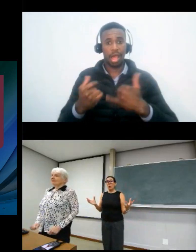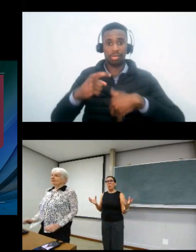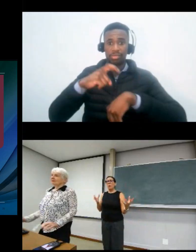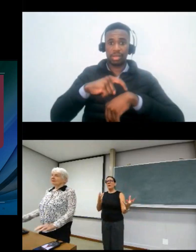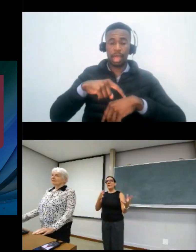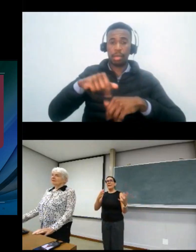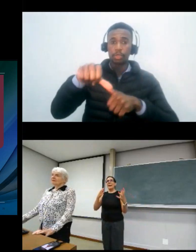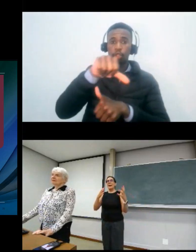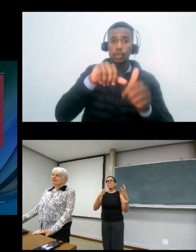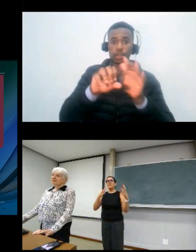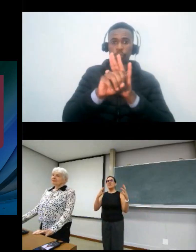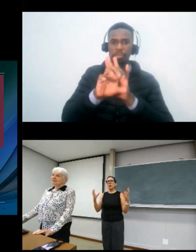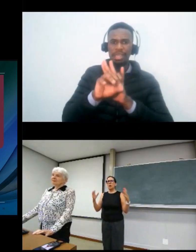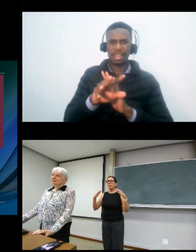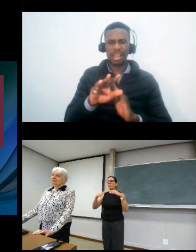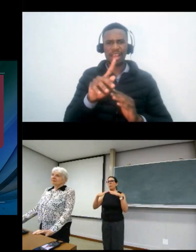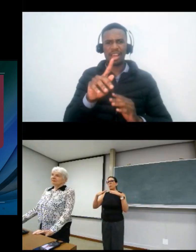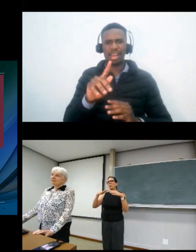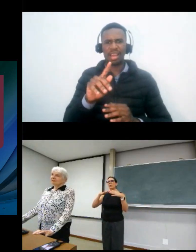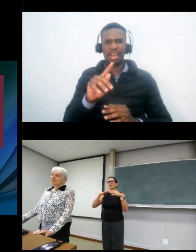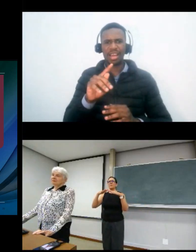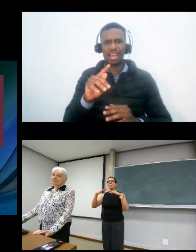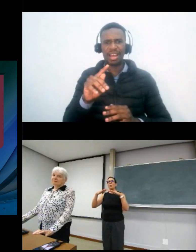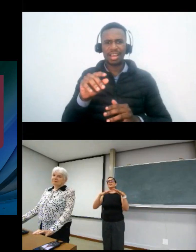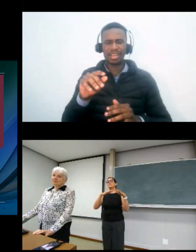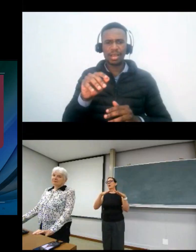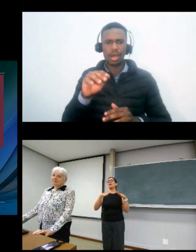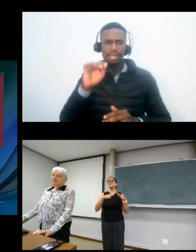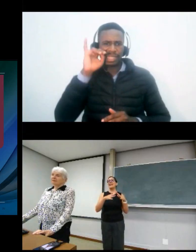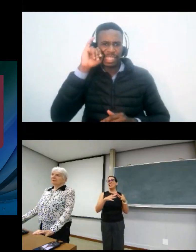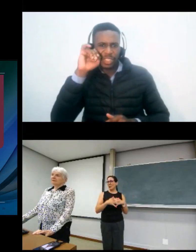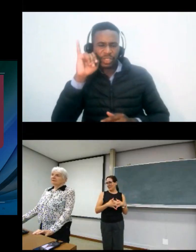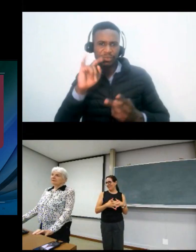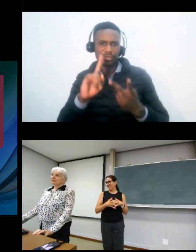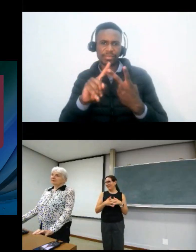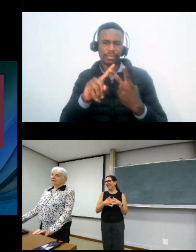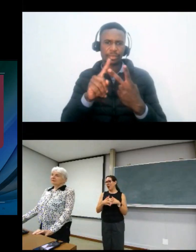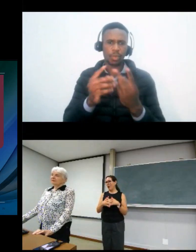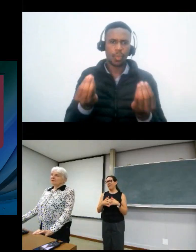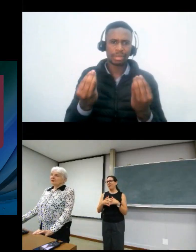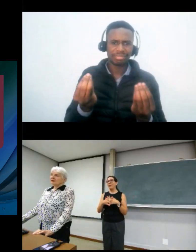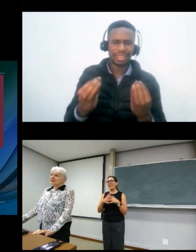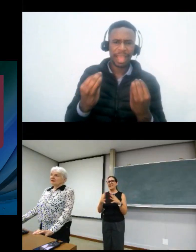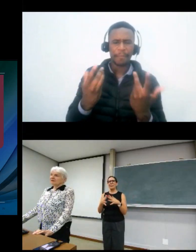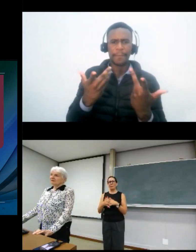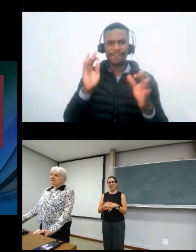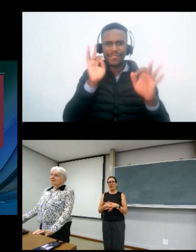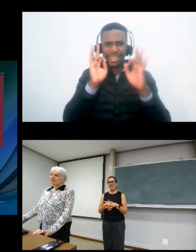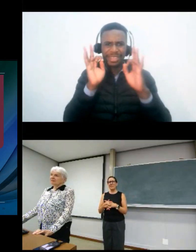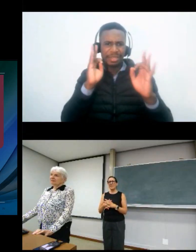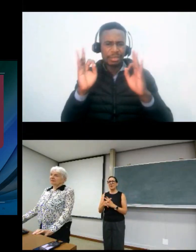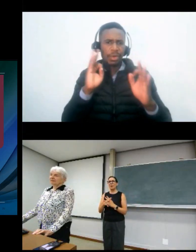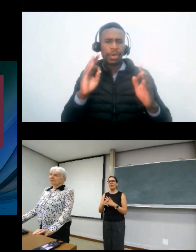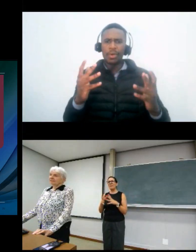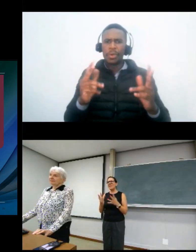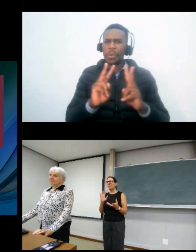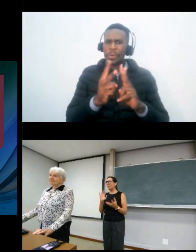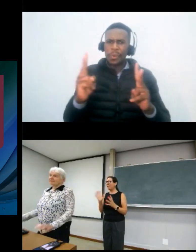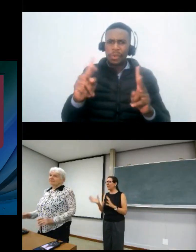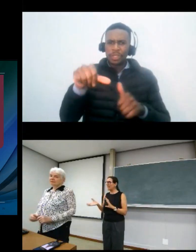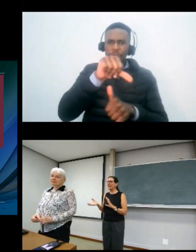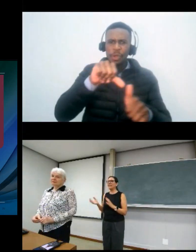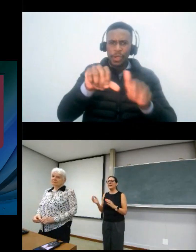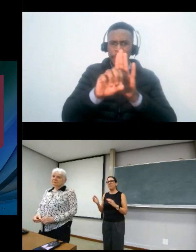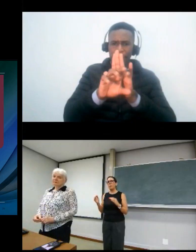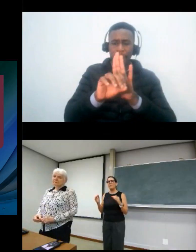even more scope for cross-pollination of lexical variants. So there